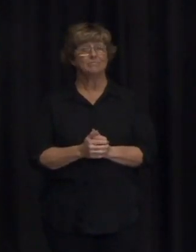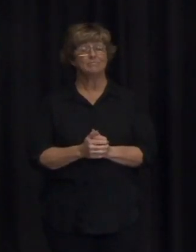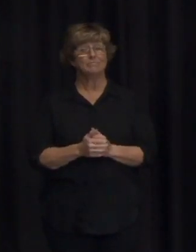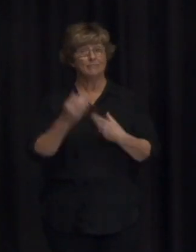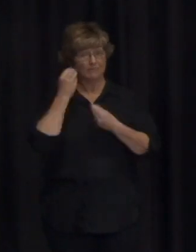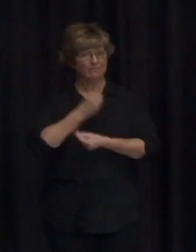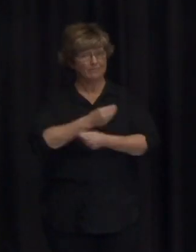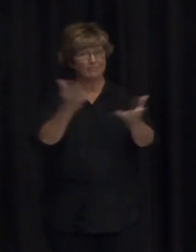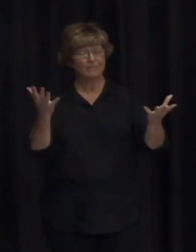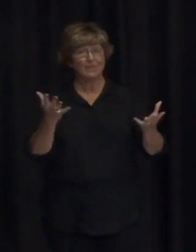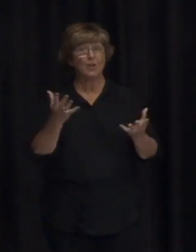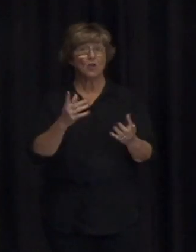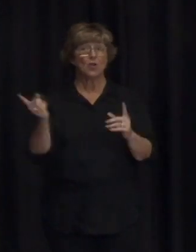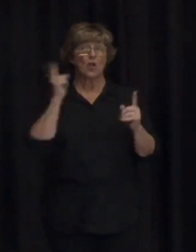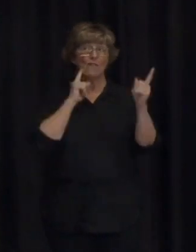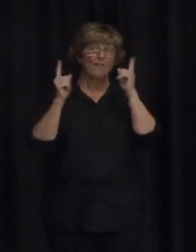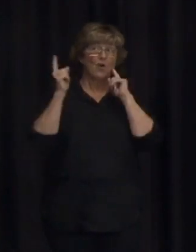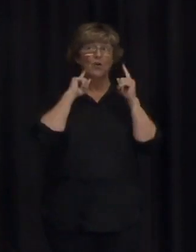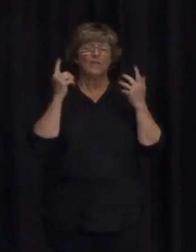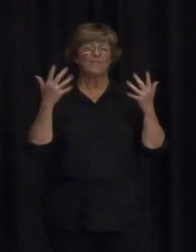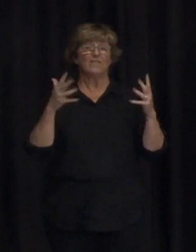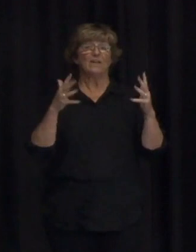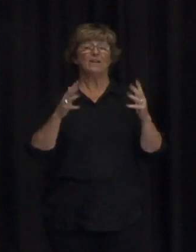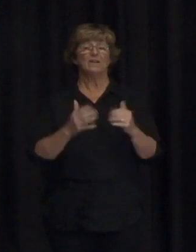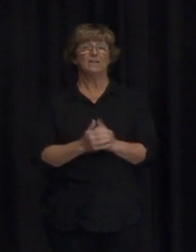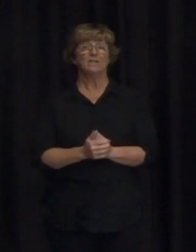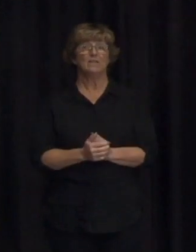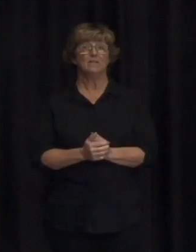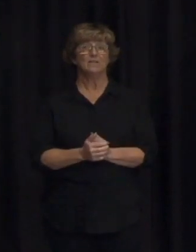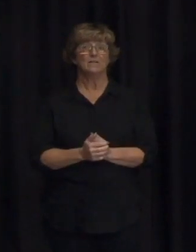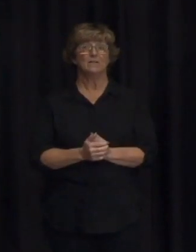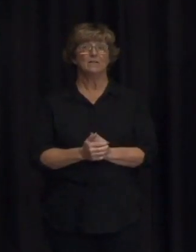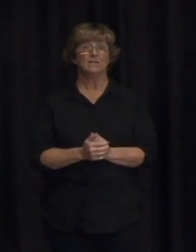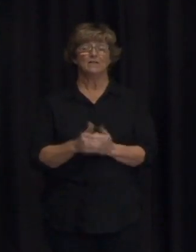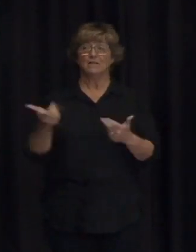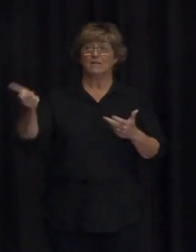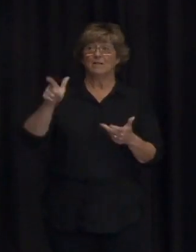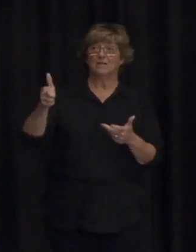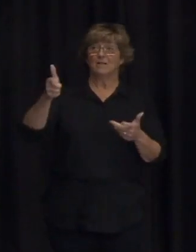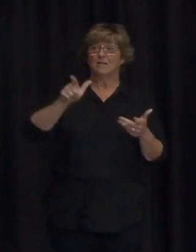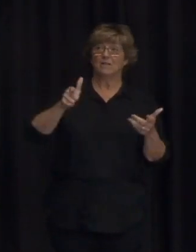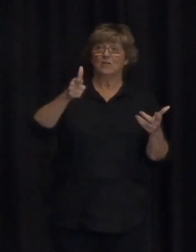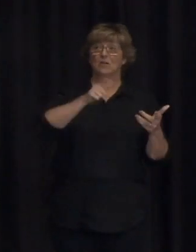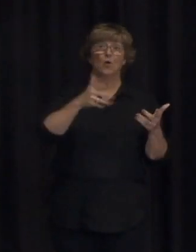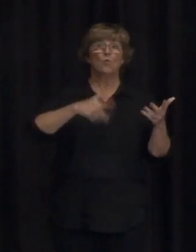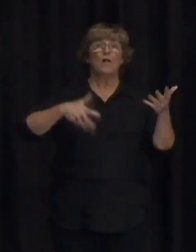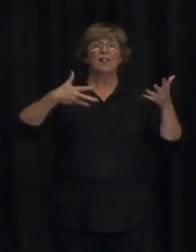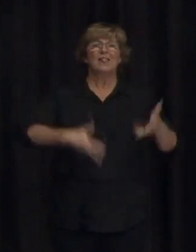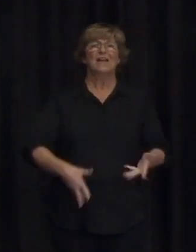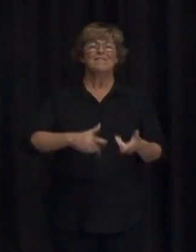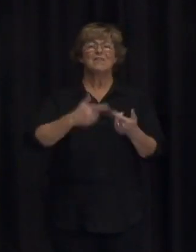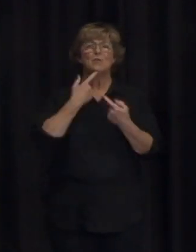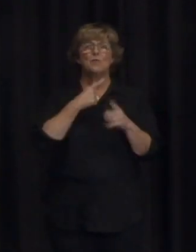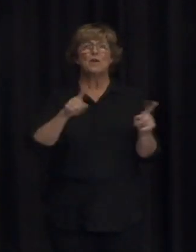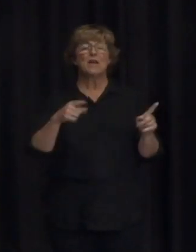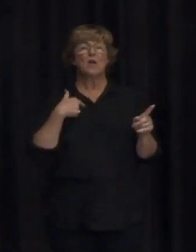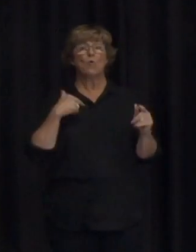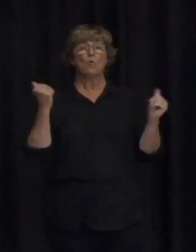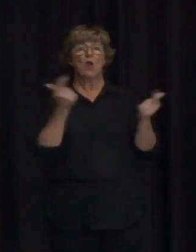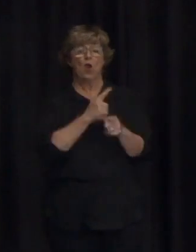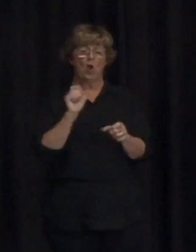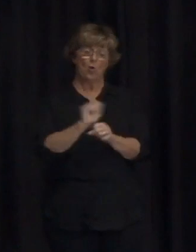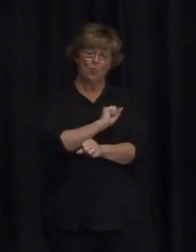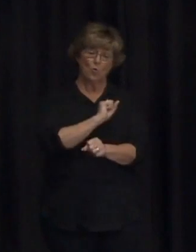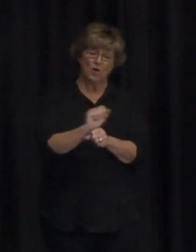we all, you've heard it before already, so as the fourth or fifth speaker, what left is there to say? Except we have all been